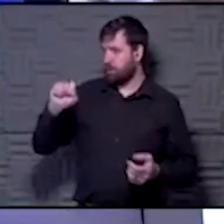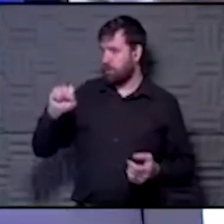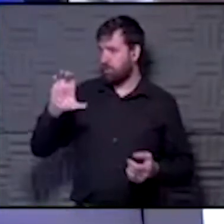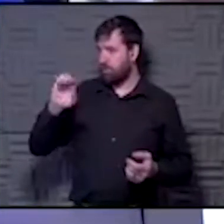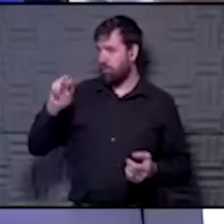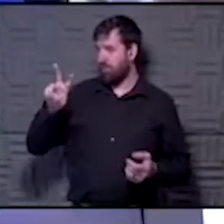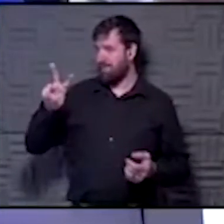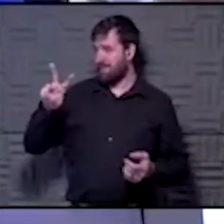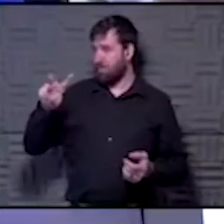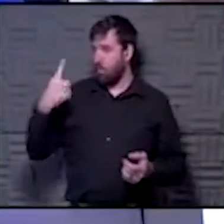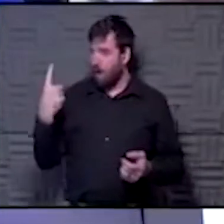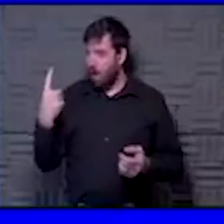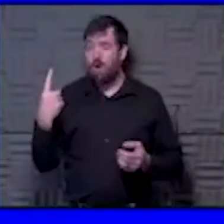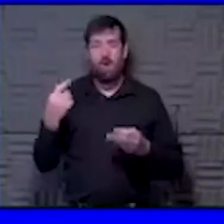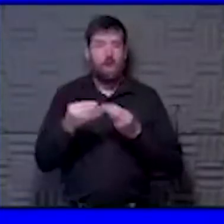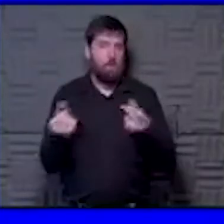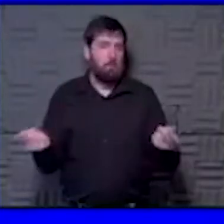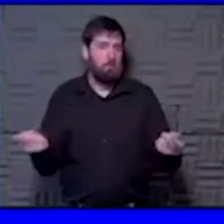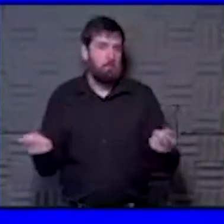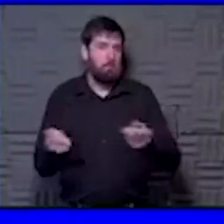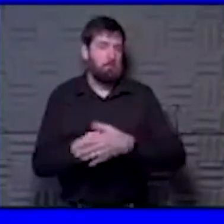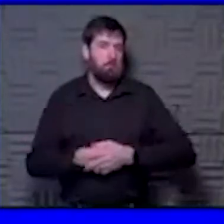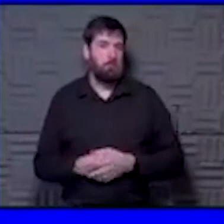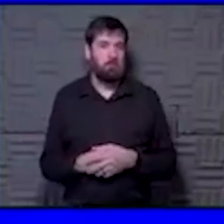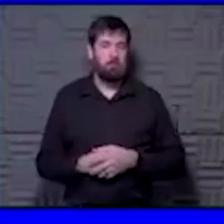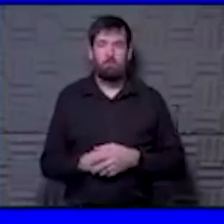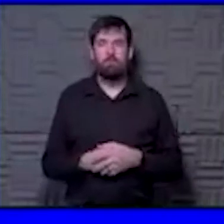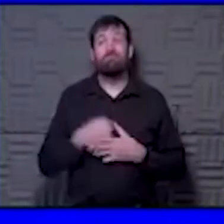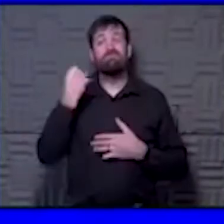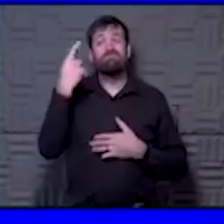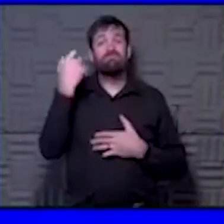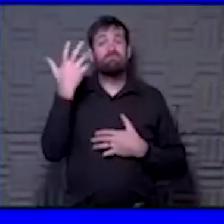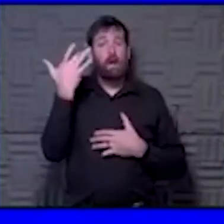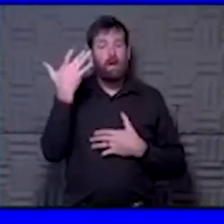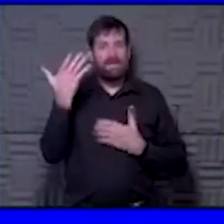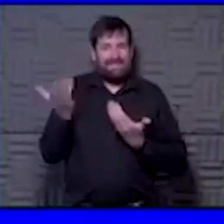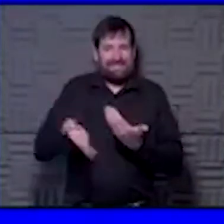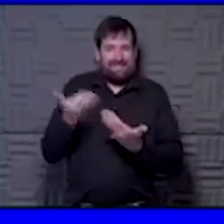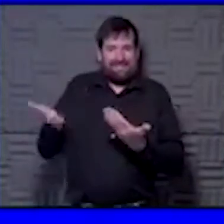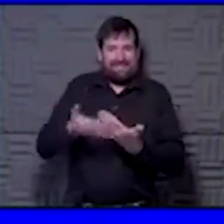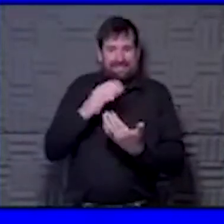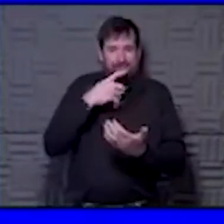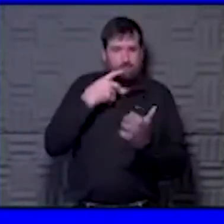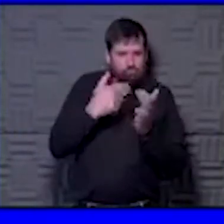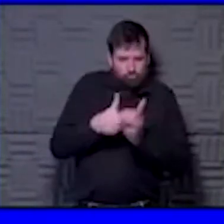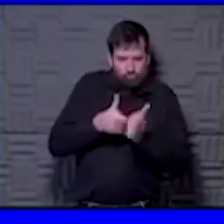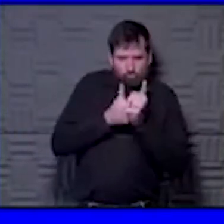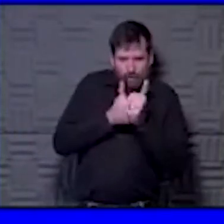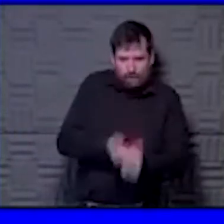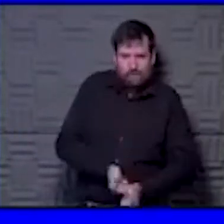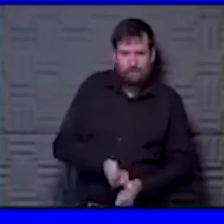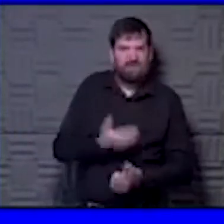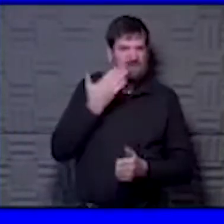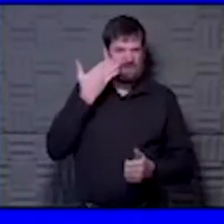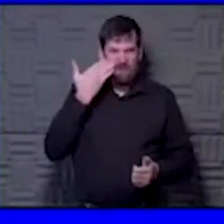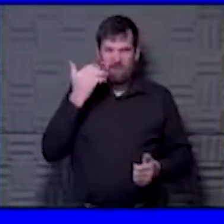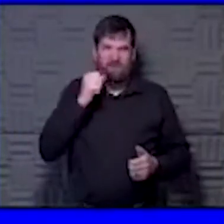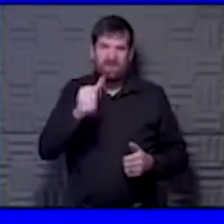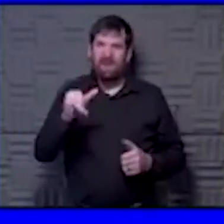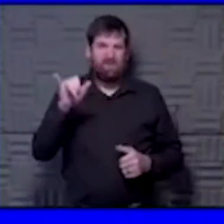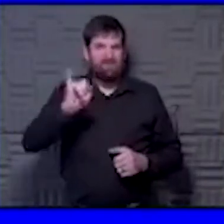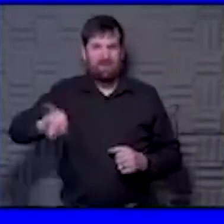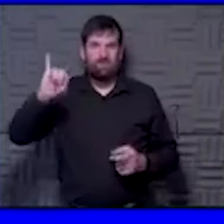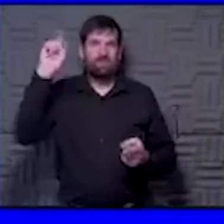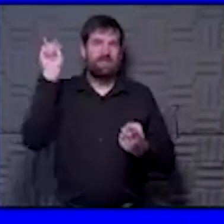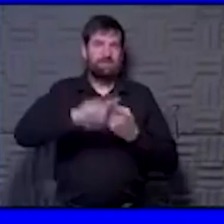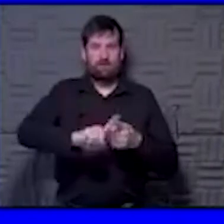the original SARS, faded from the scene because it was easy to trace those people. We knew you were not infectious until 5 to 7